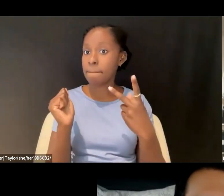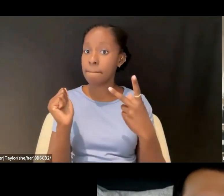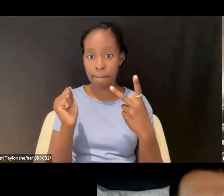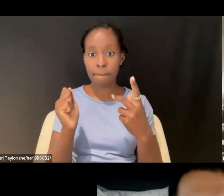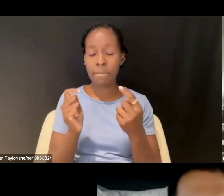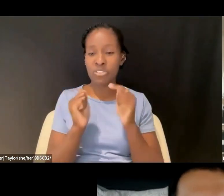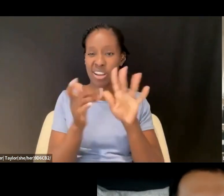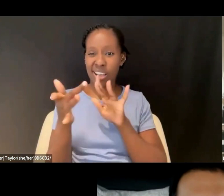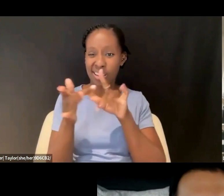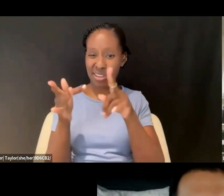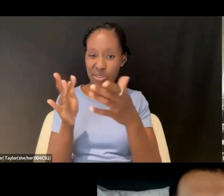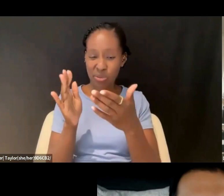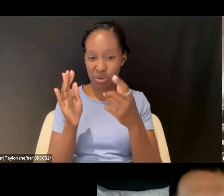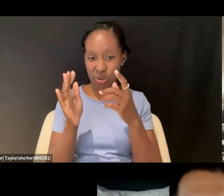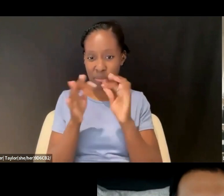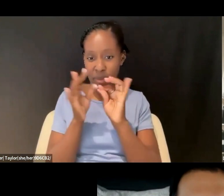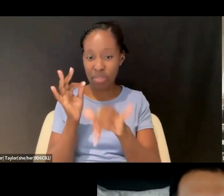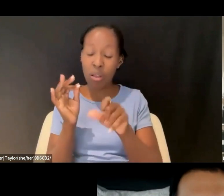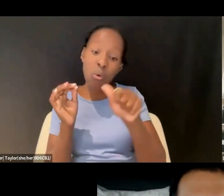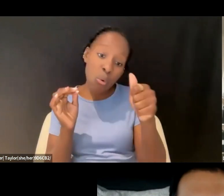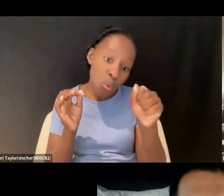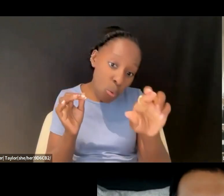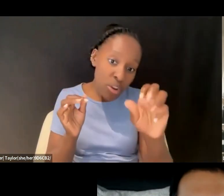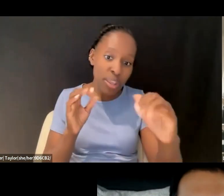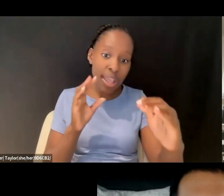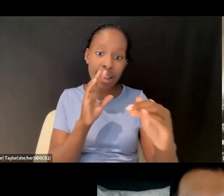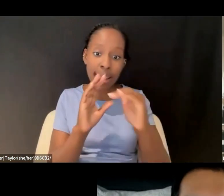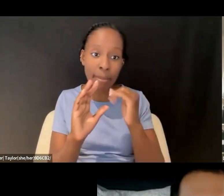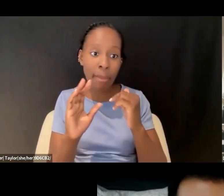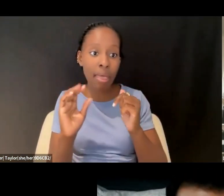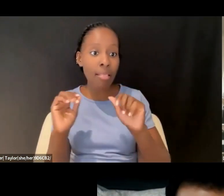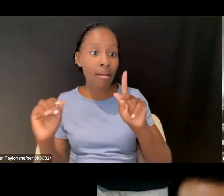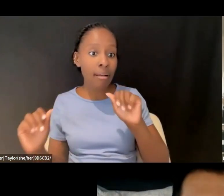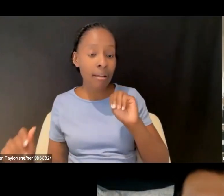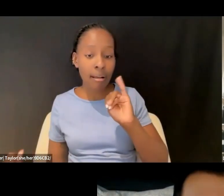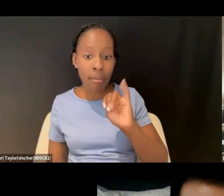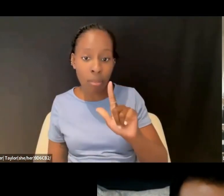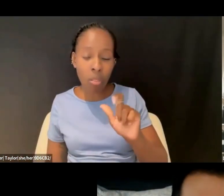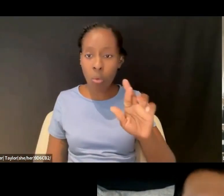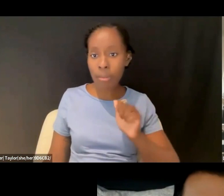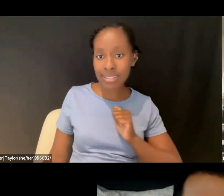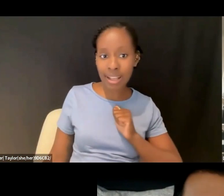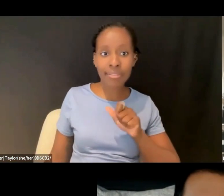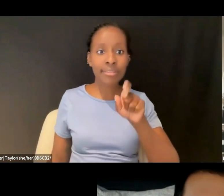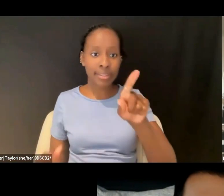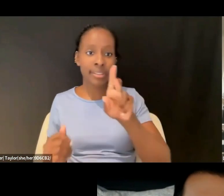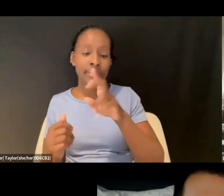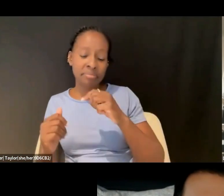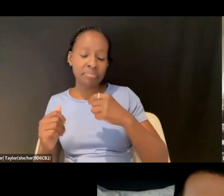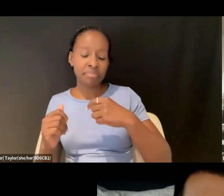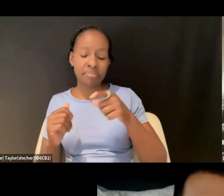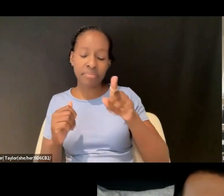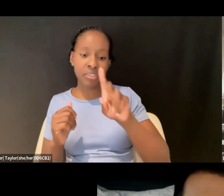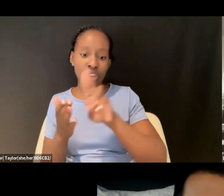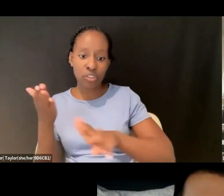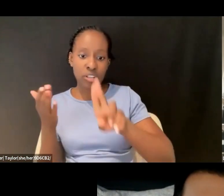get back to you. The other possibility is that you could email either Kamil and myself. I mean, Kamil is at the University of Hawaii at Manoa. I'm